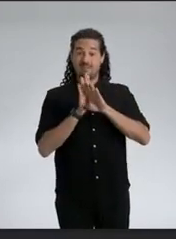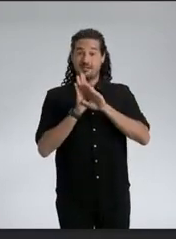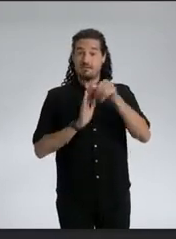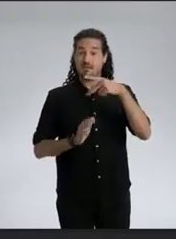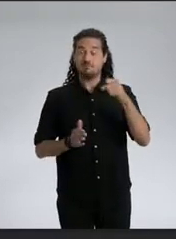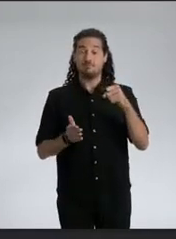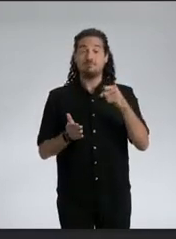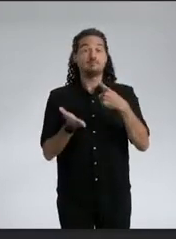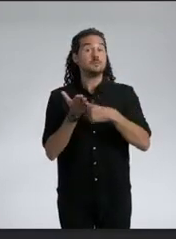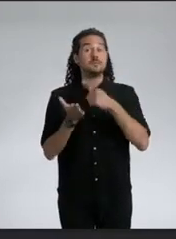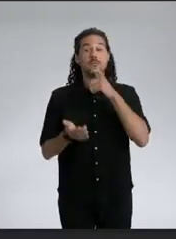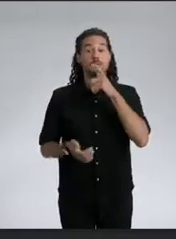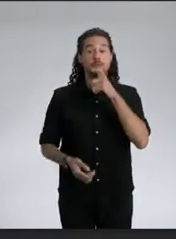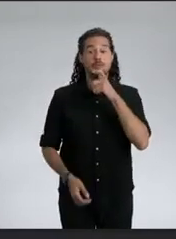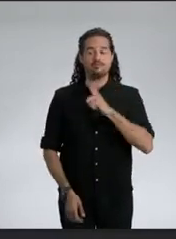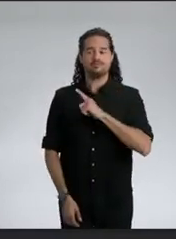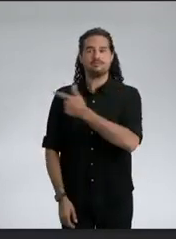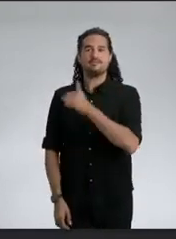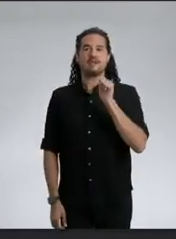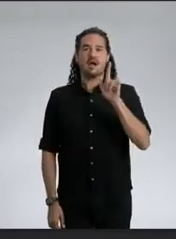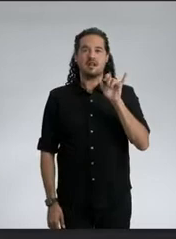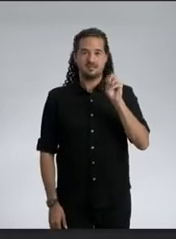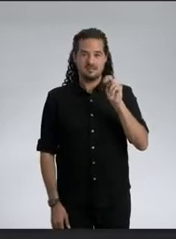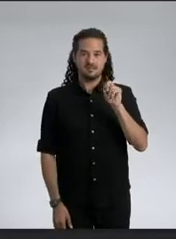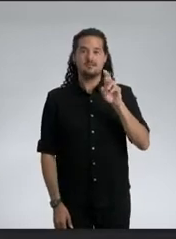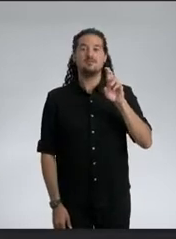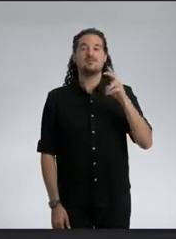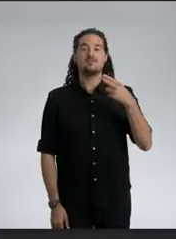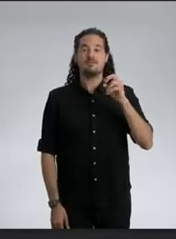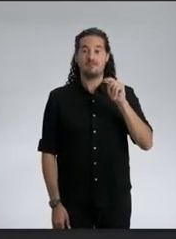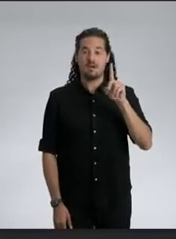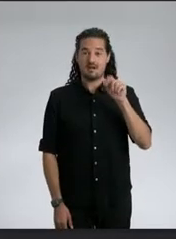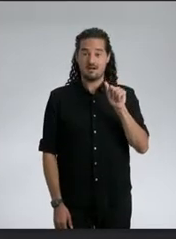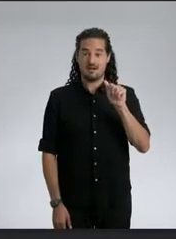are Allison, Rhonda, and Andrew.